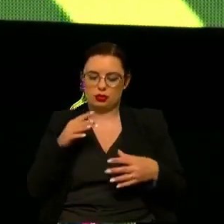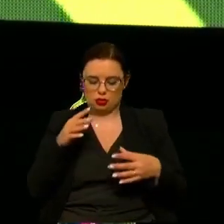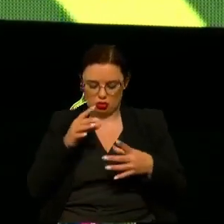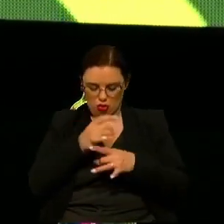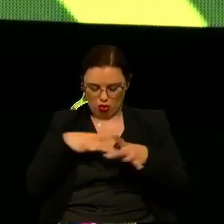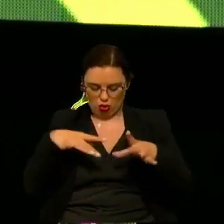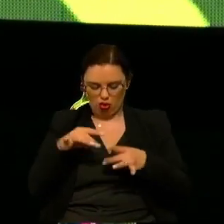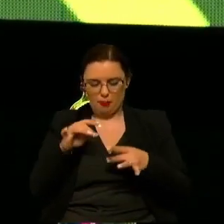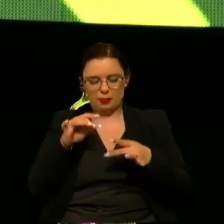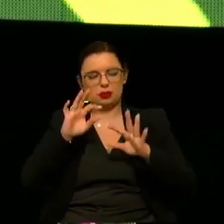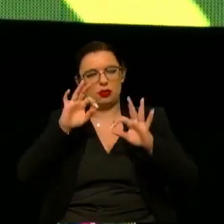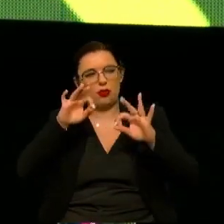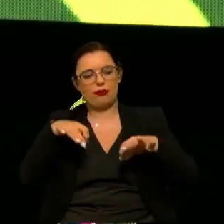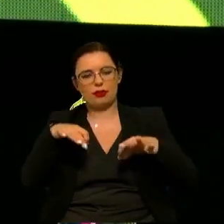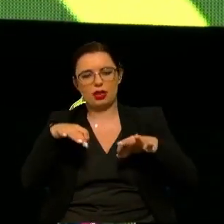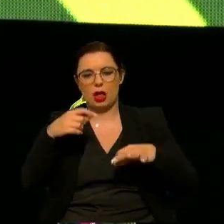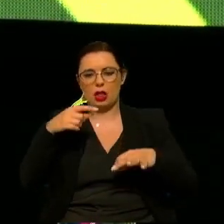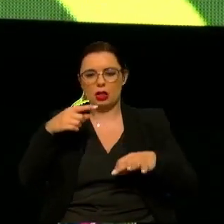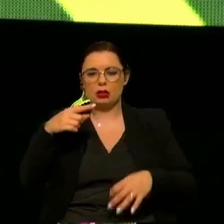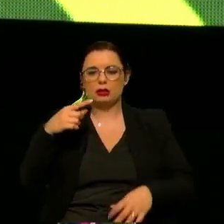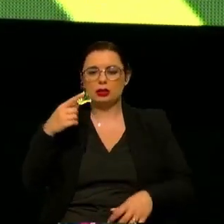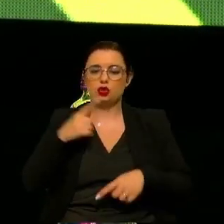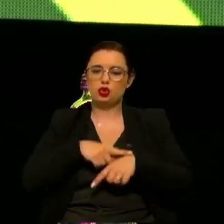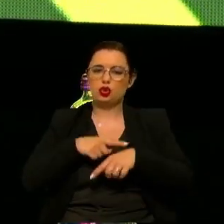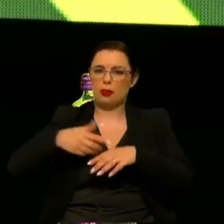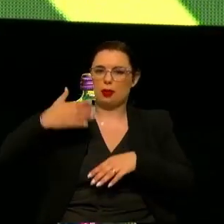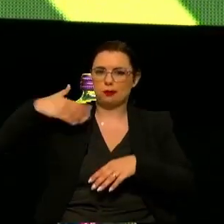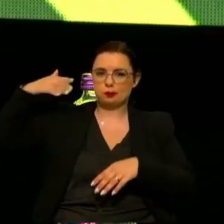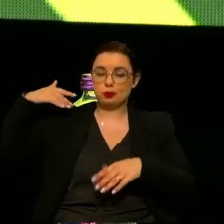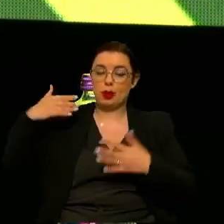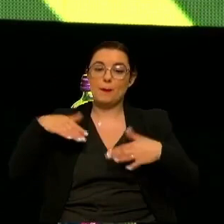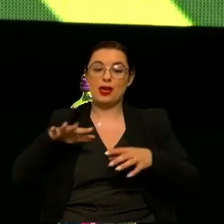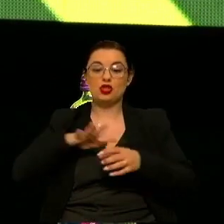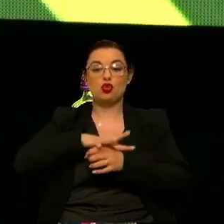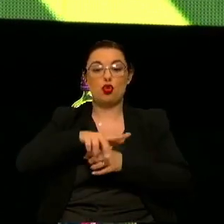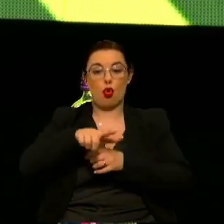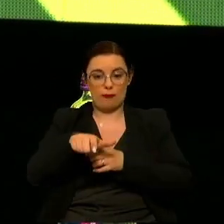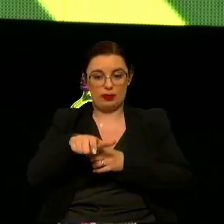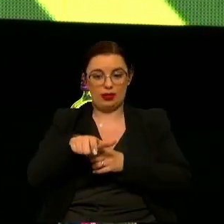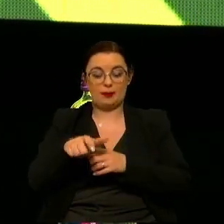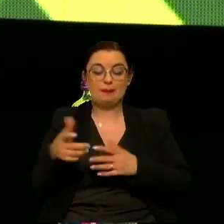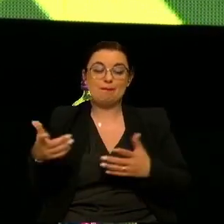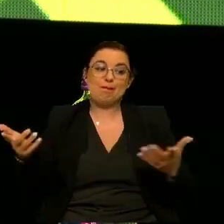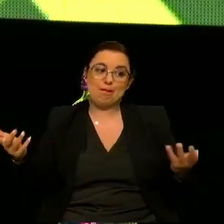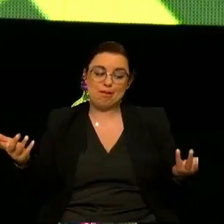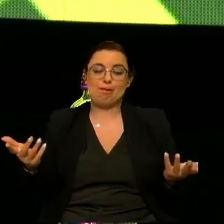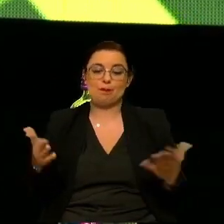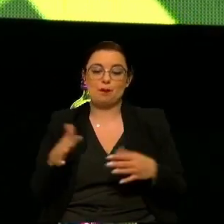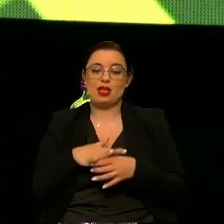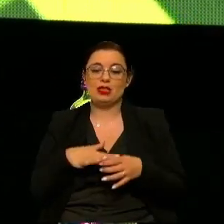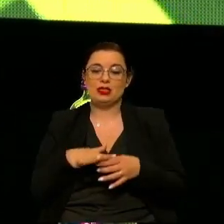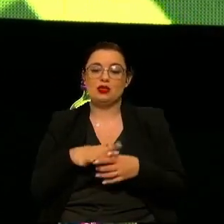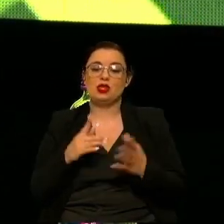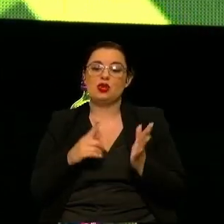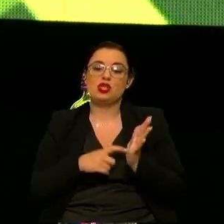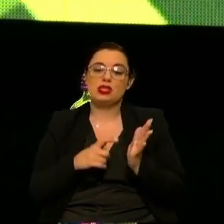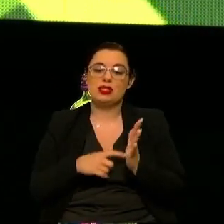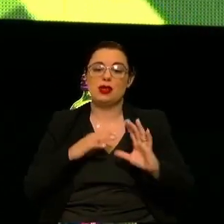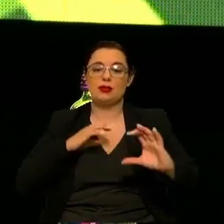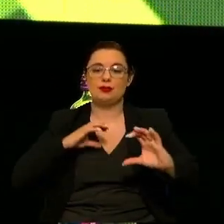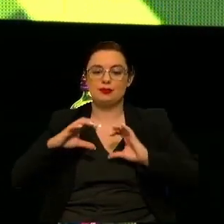identified by Europe at the end of the last decade, but because of COVID, and the